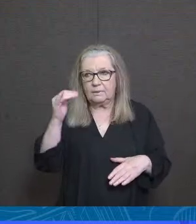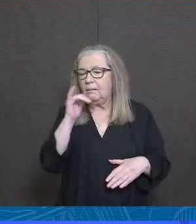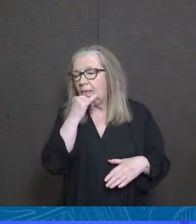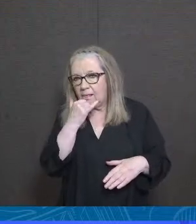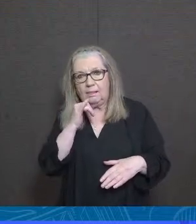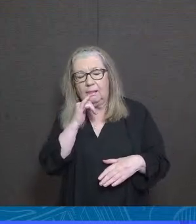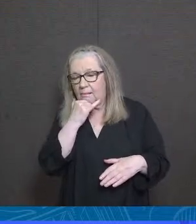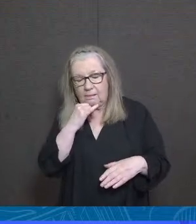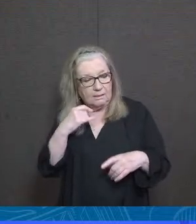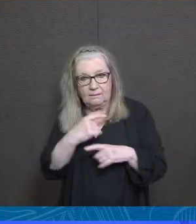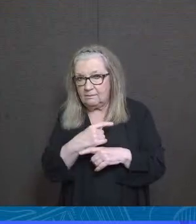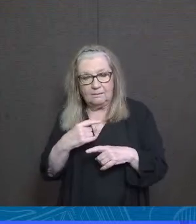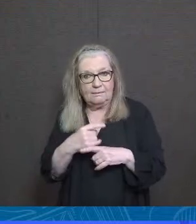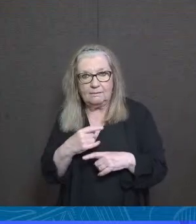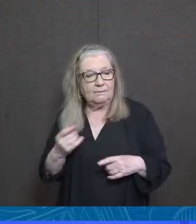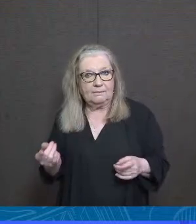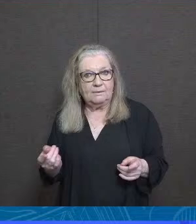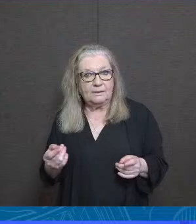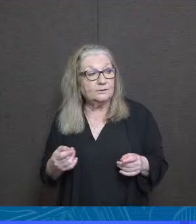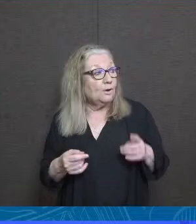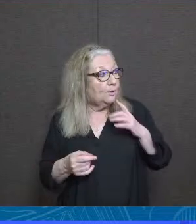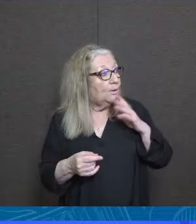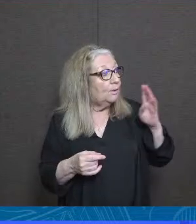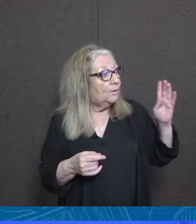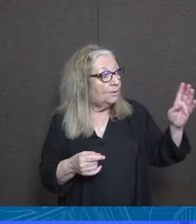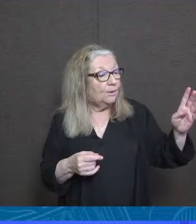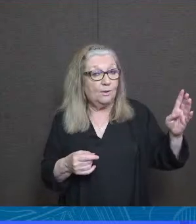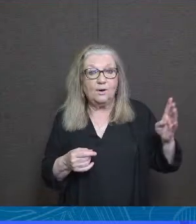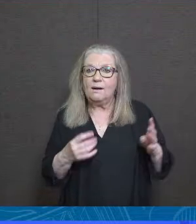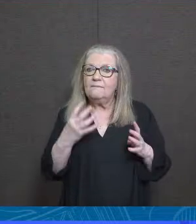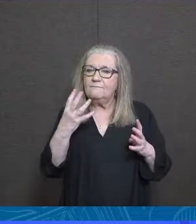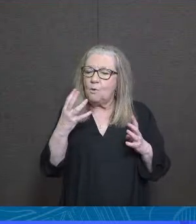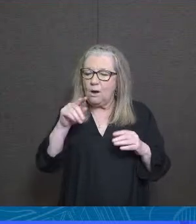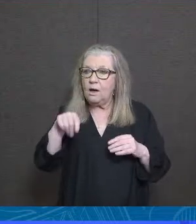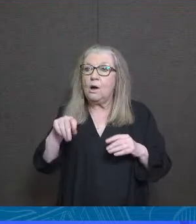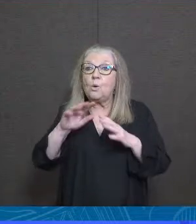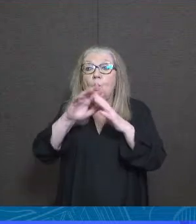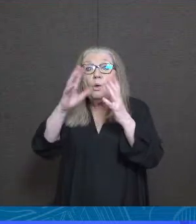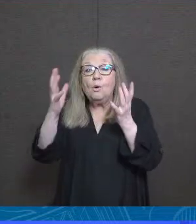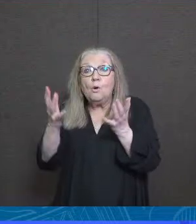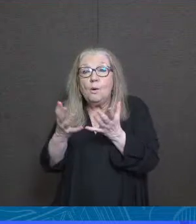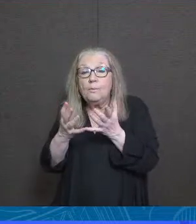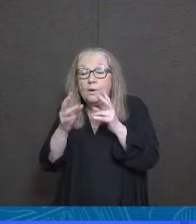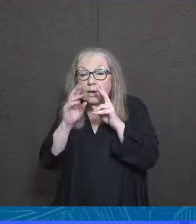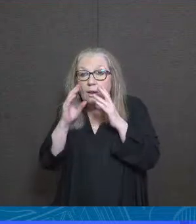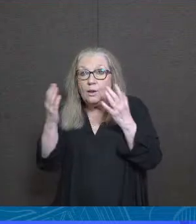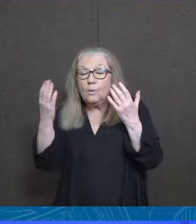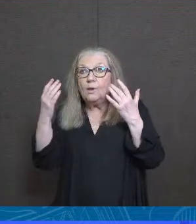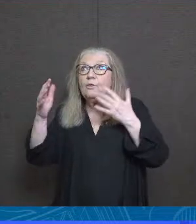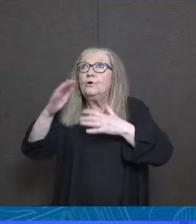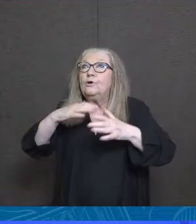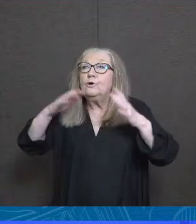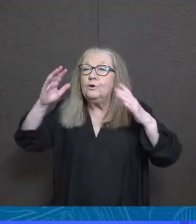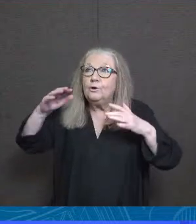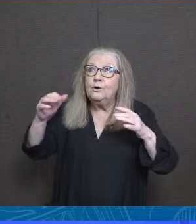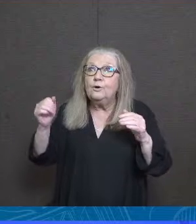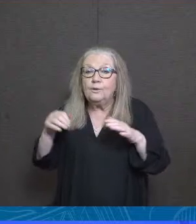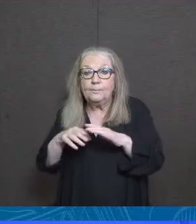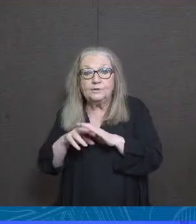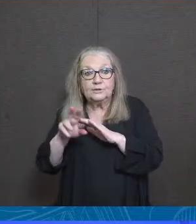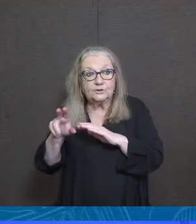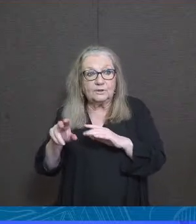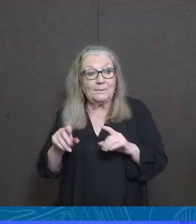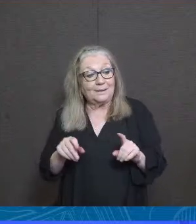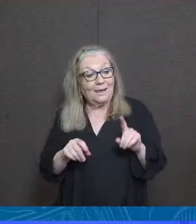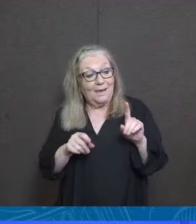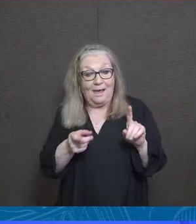Those four are the global numerical weather prediction models. And the Fengwu and Pangu are the